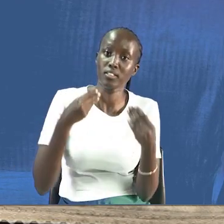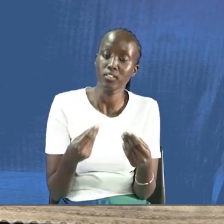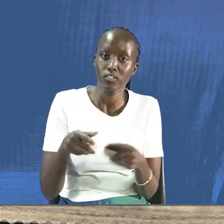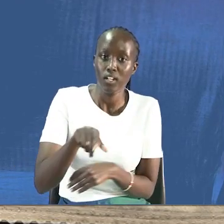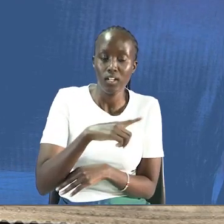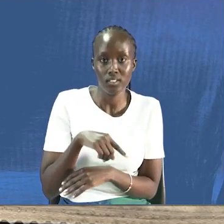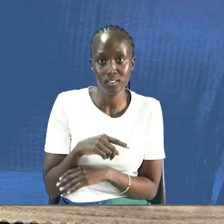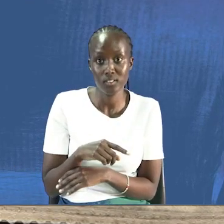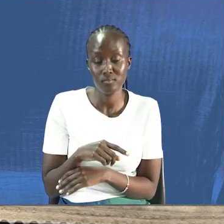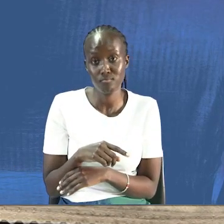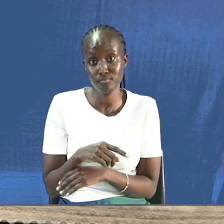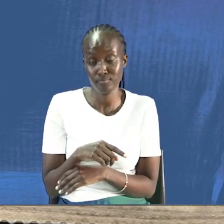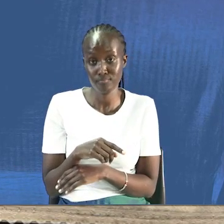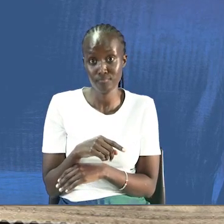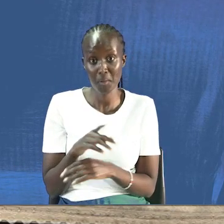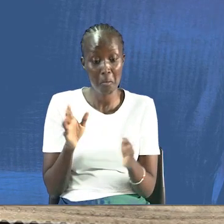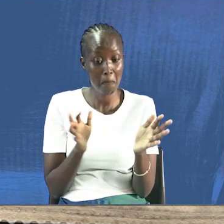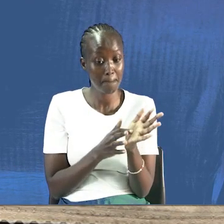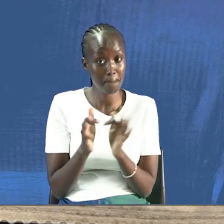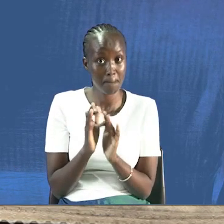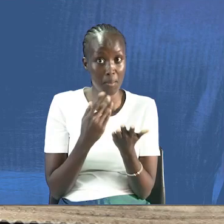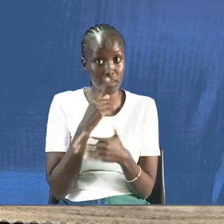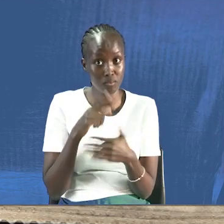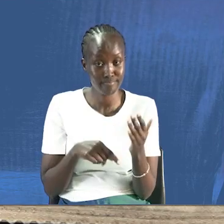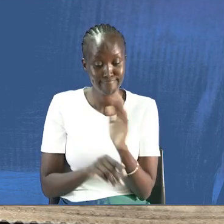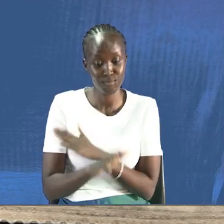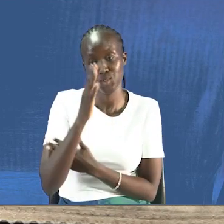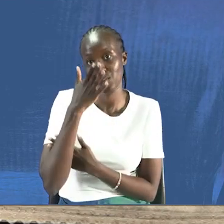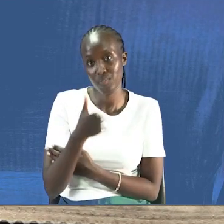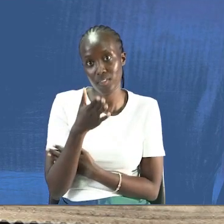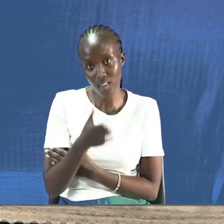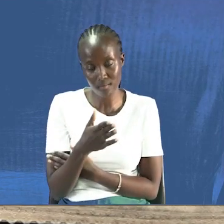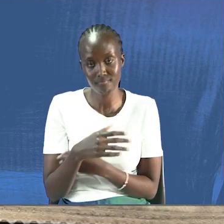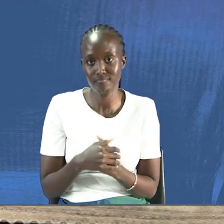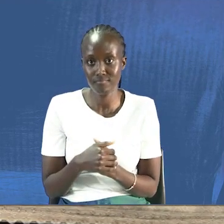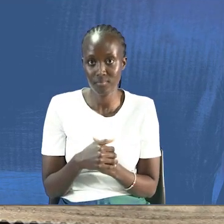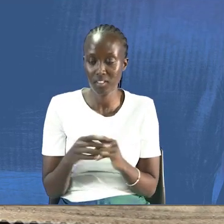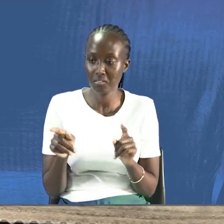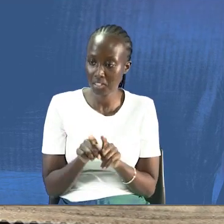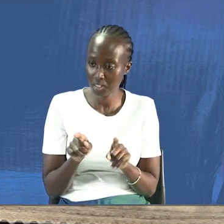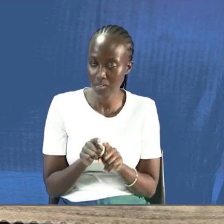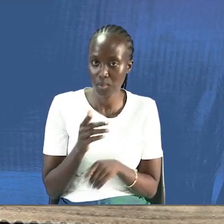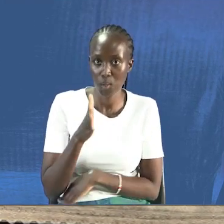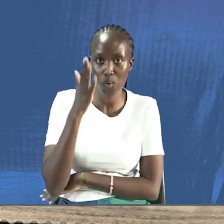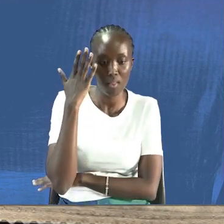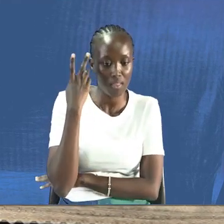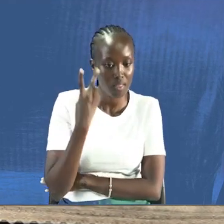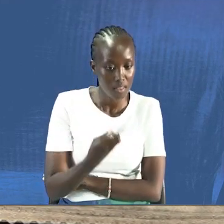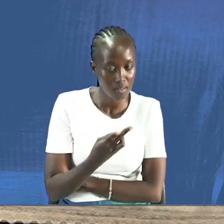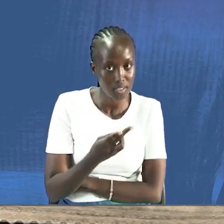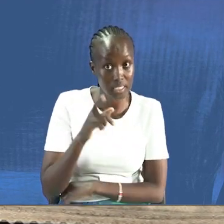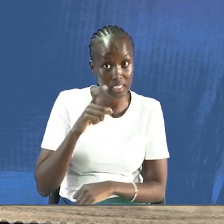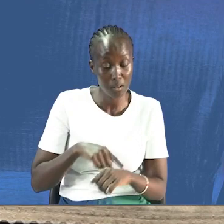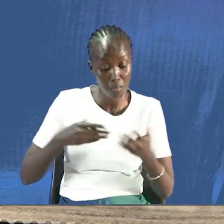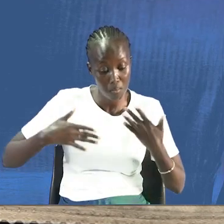us. Hasn't he told us that he will be with us till the end? Haven't we seen him from the time we were born